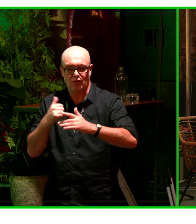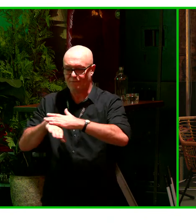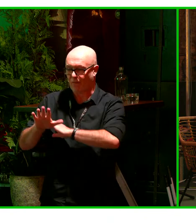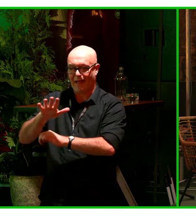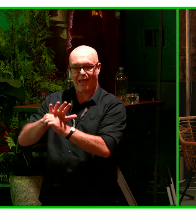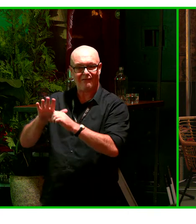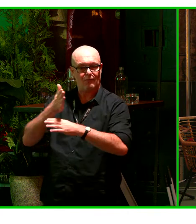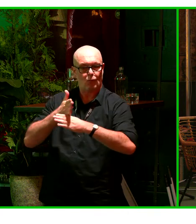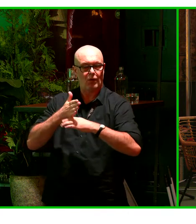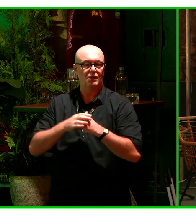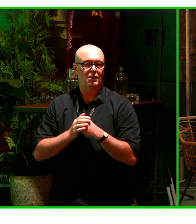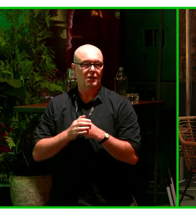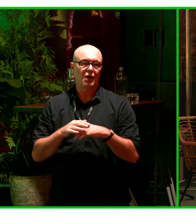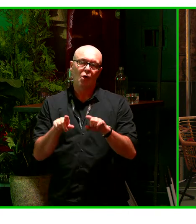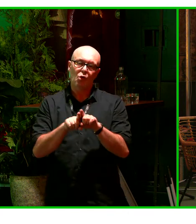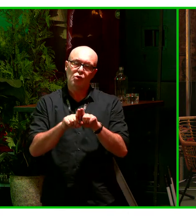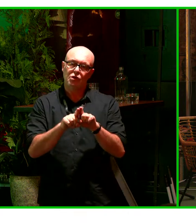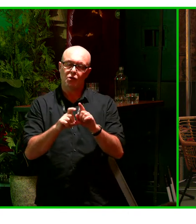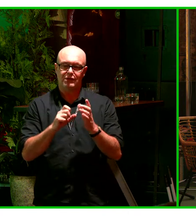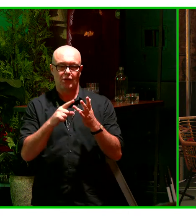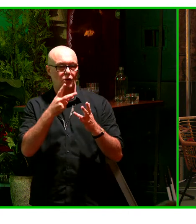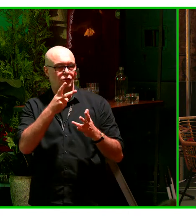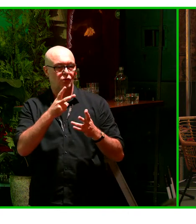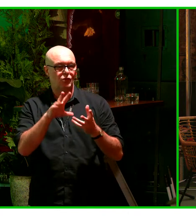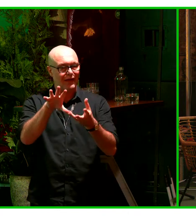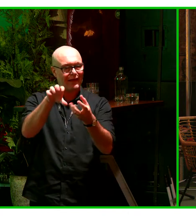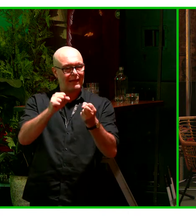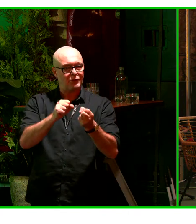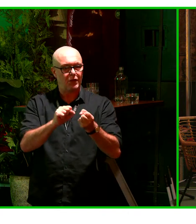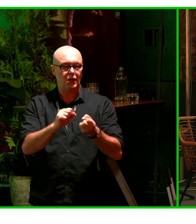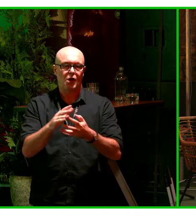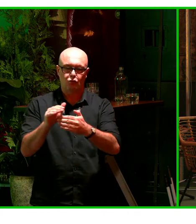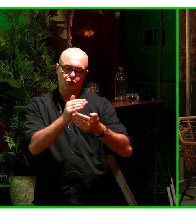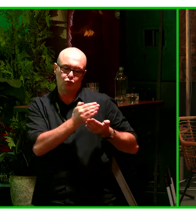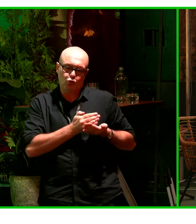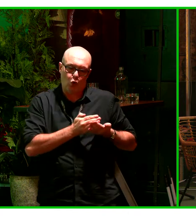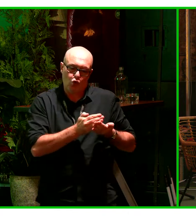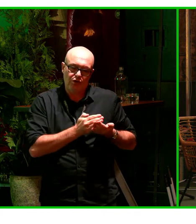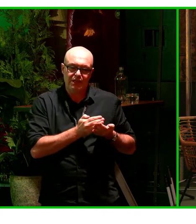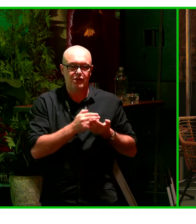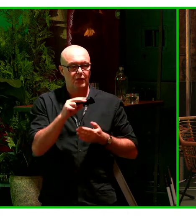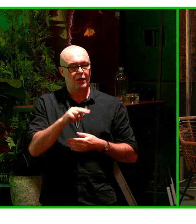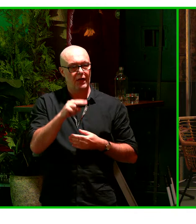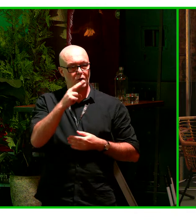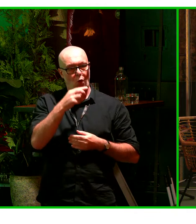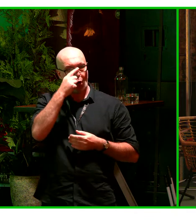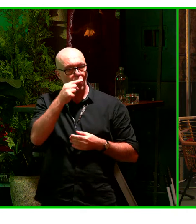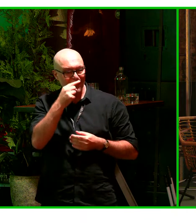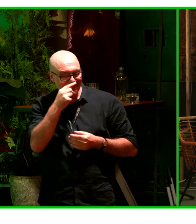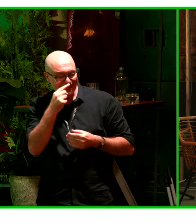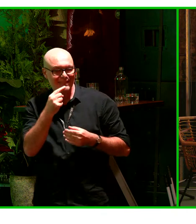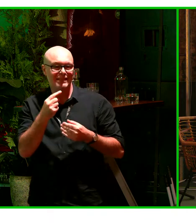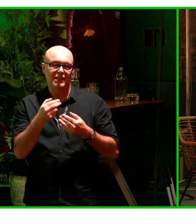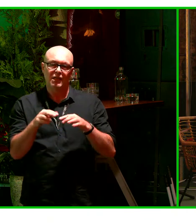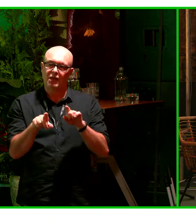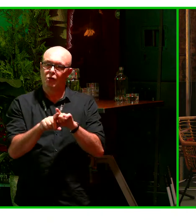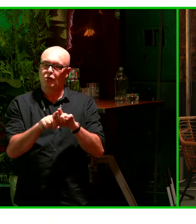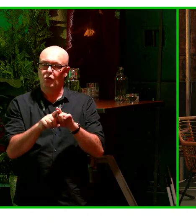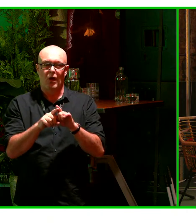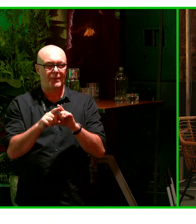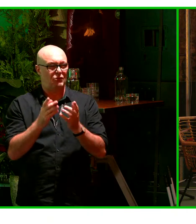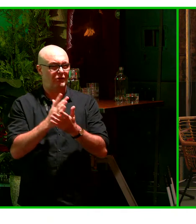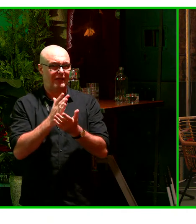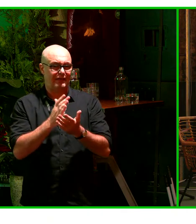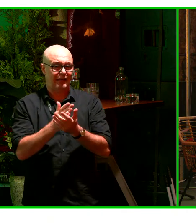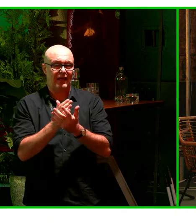well, carbon capture and storage at Tata Chemicals in Northwich. Cheshire has a long history of salt production dating back to the Roman